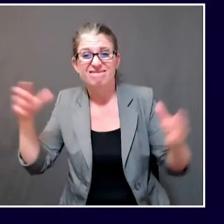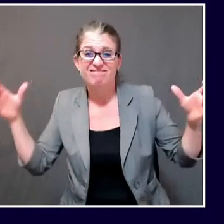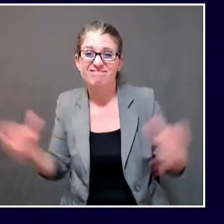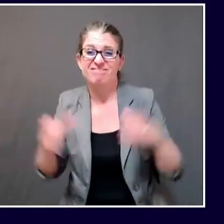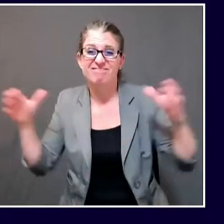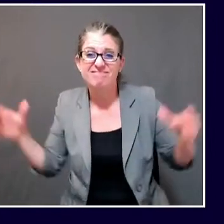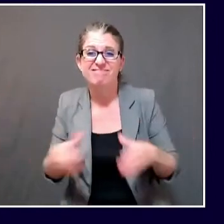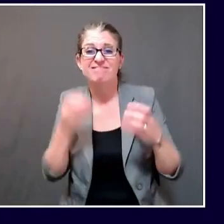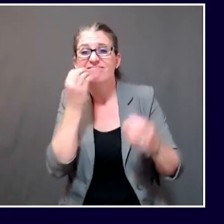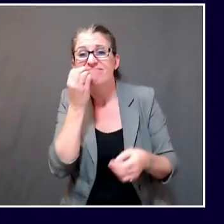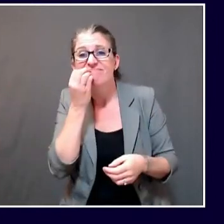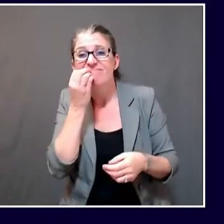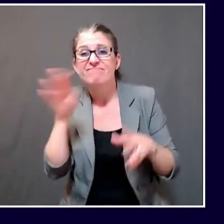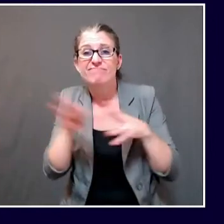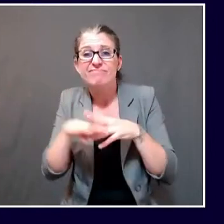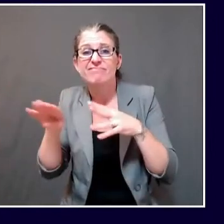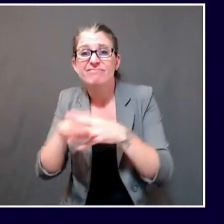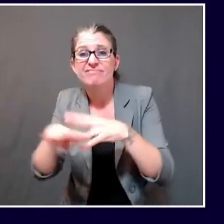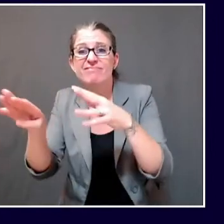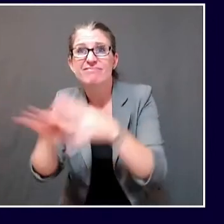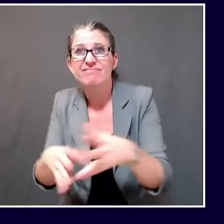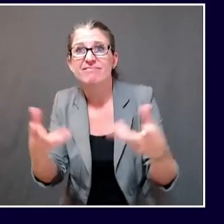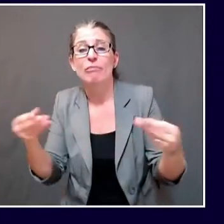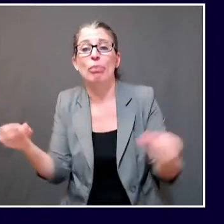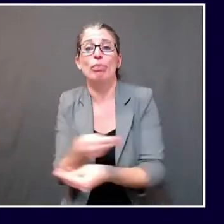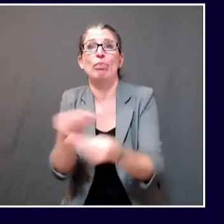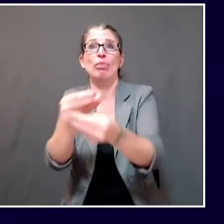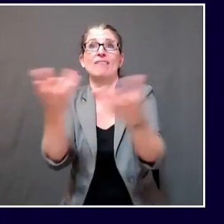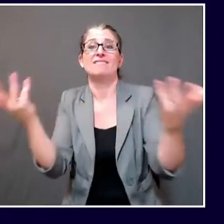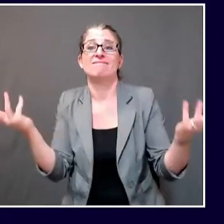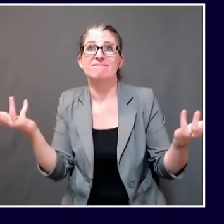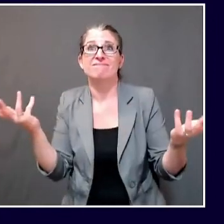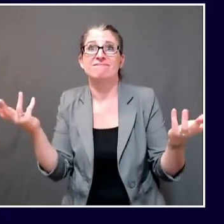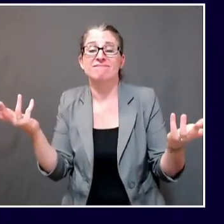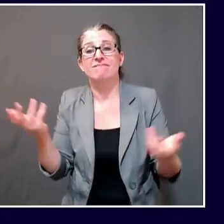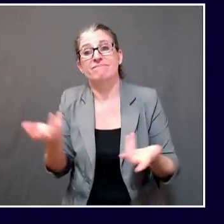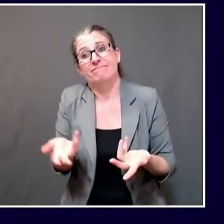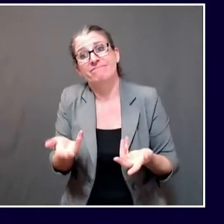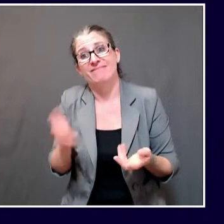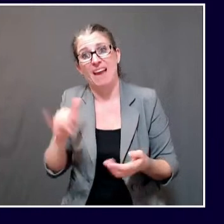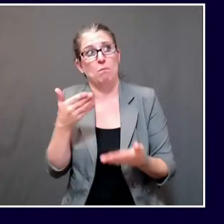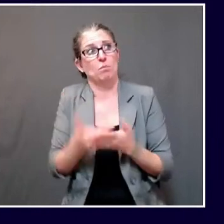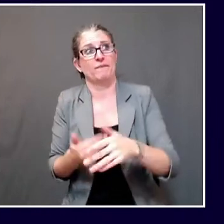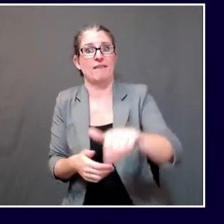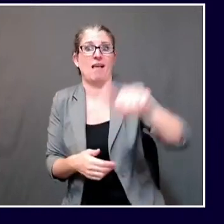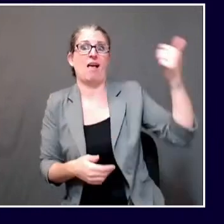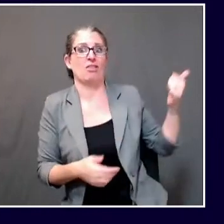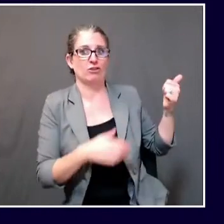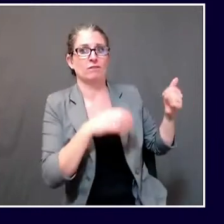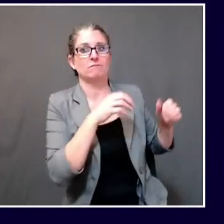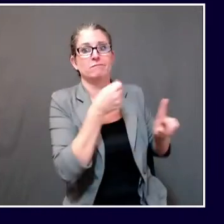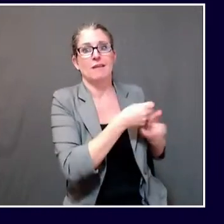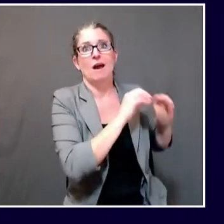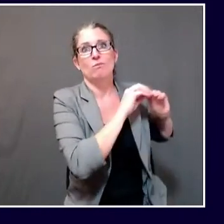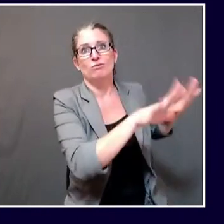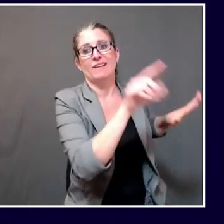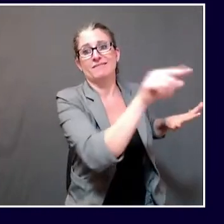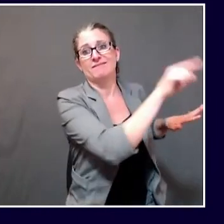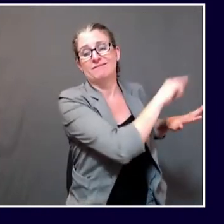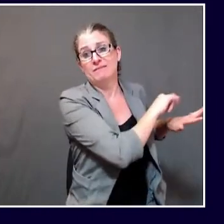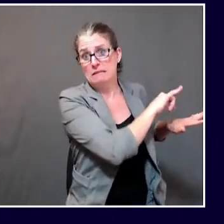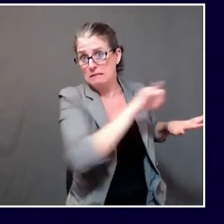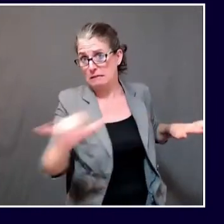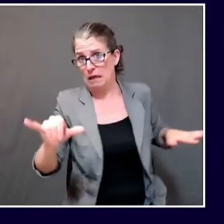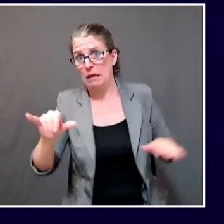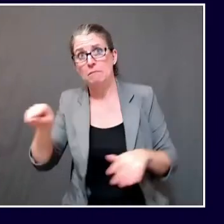is the pattern that unfolded at this particular school, this particular workplace, but there are cases in the literature where, as you